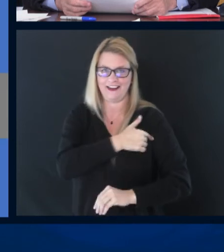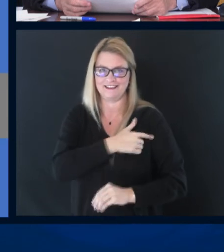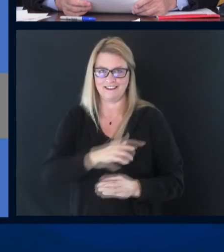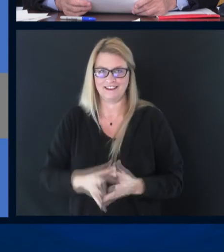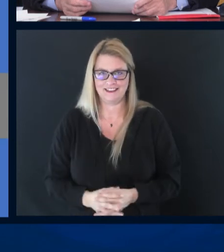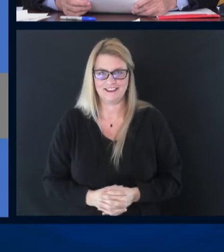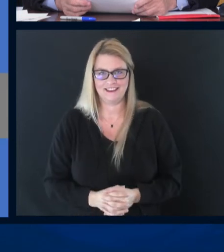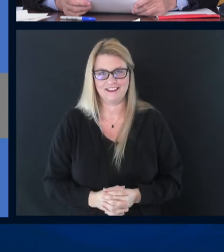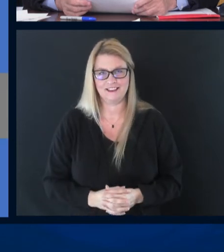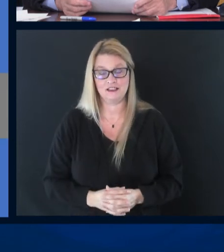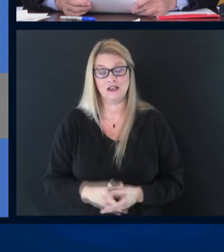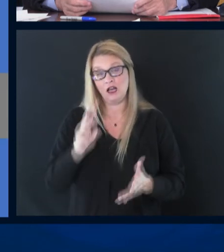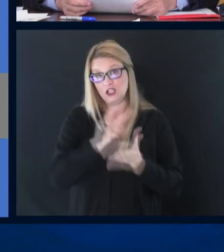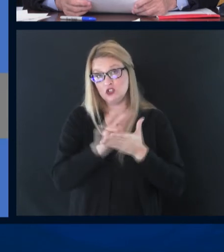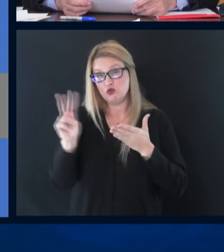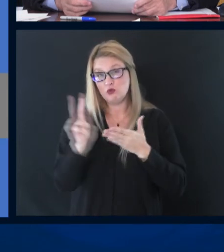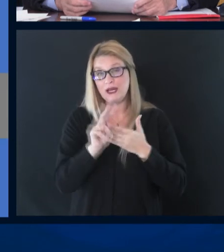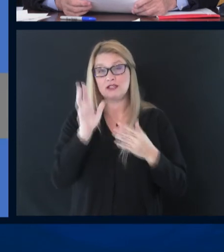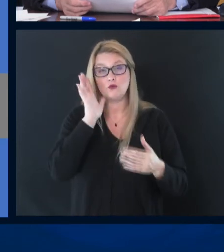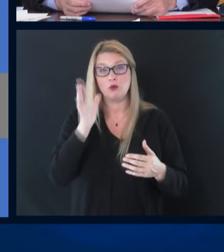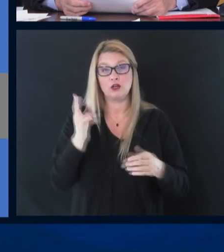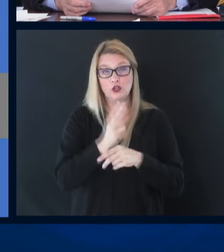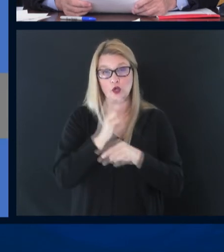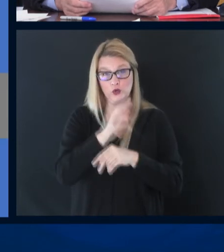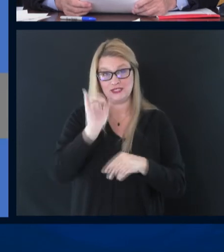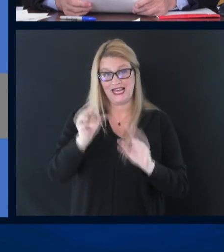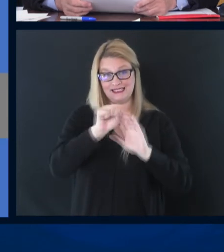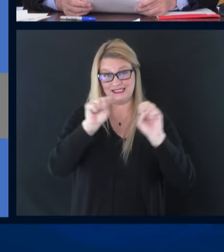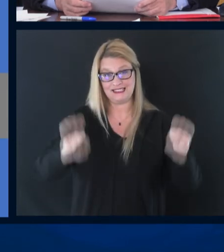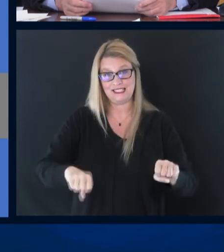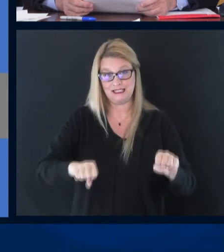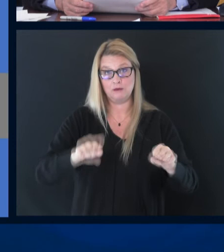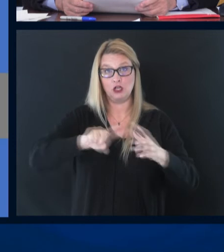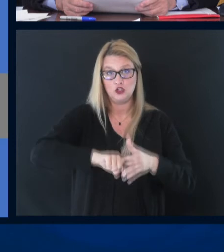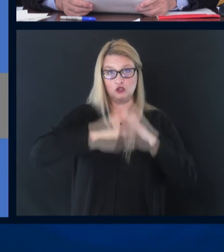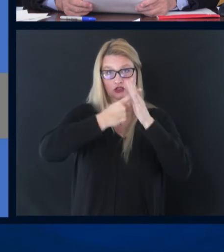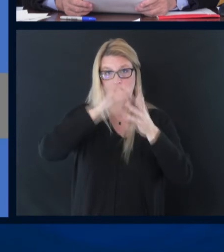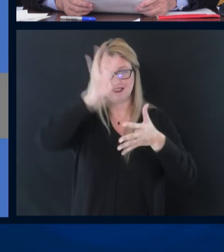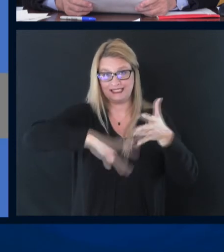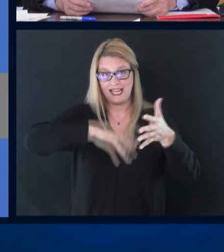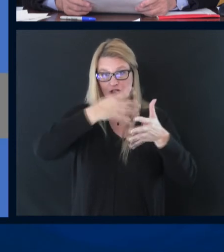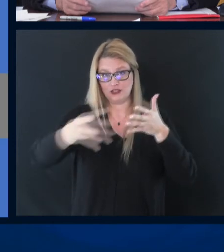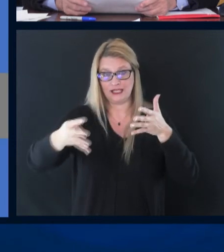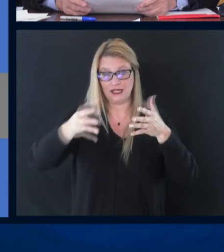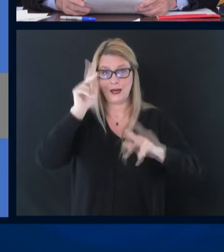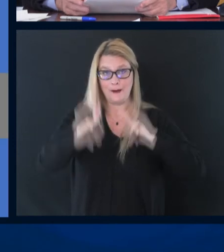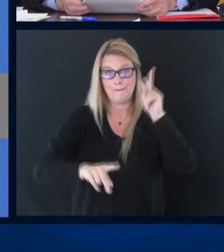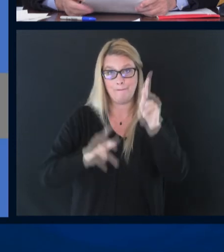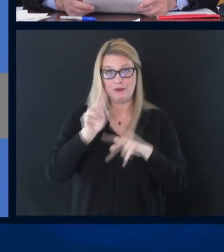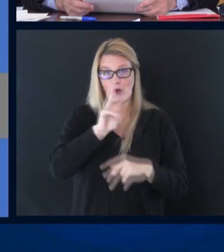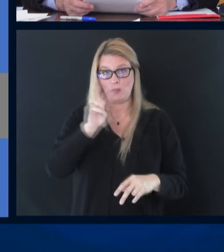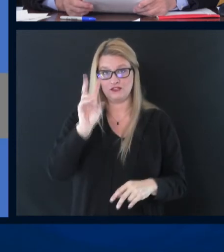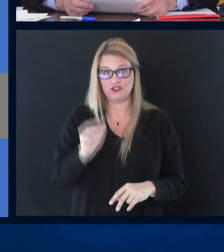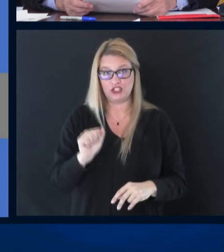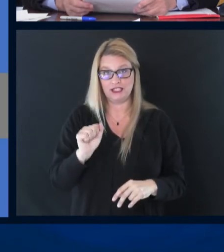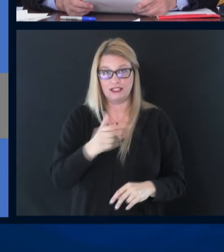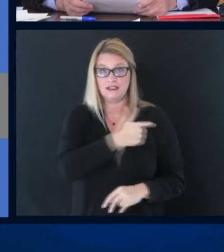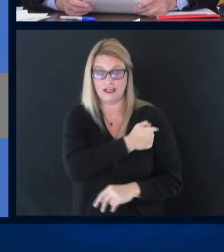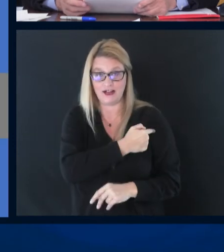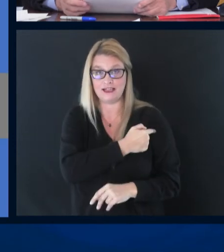Within the next 2 weeks, we will use the Everbridge system to start scheduling West Virginians to get vaccinated for these